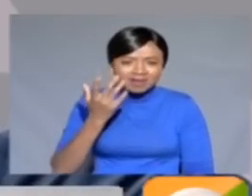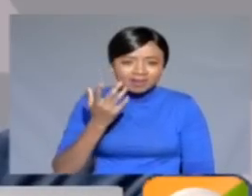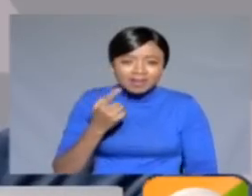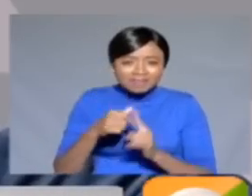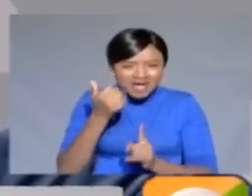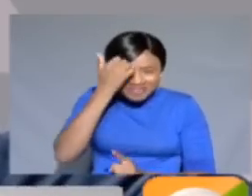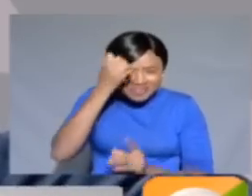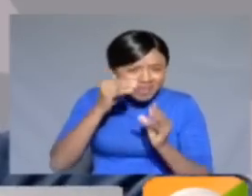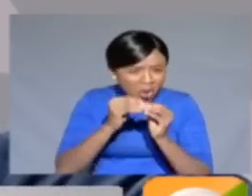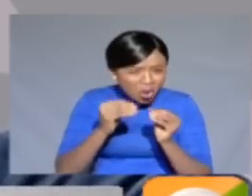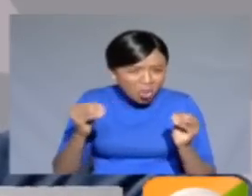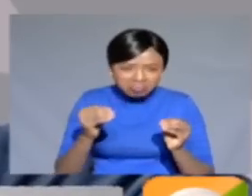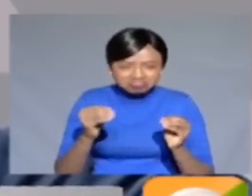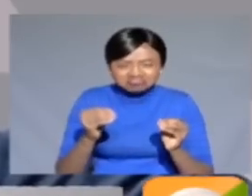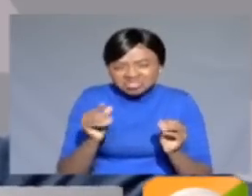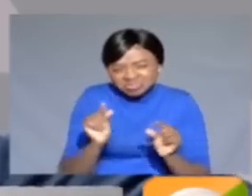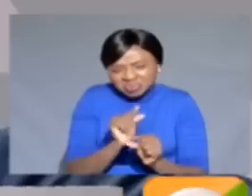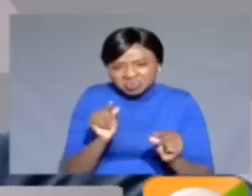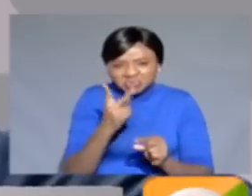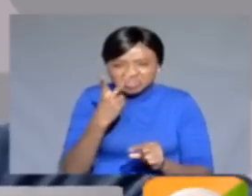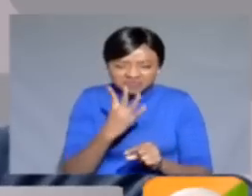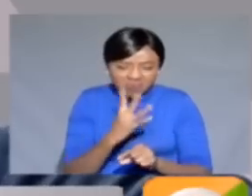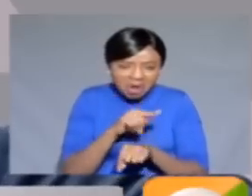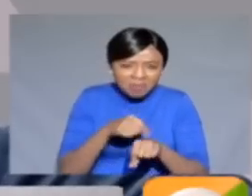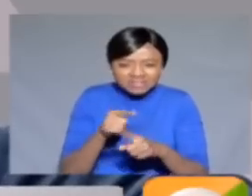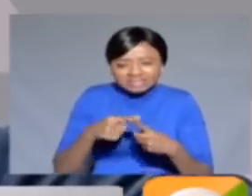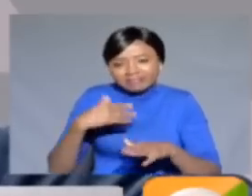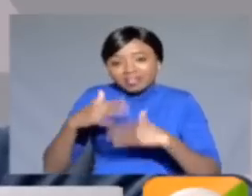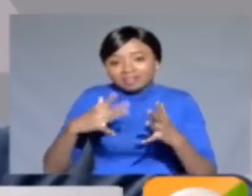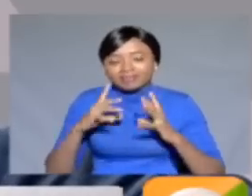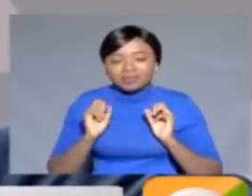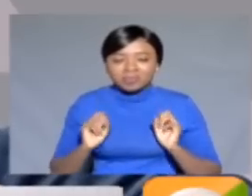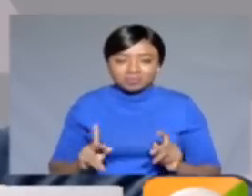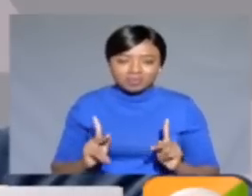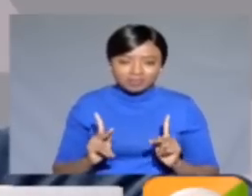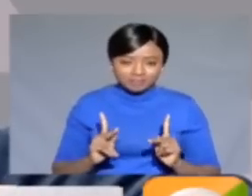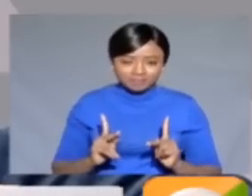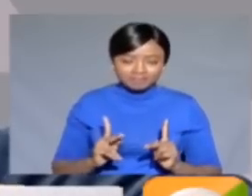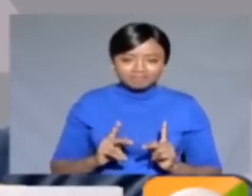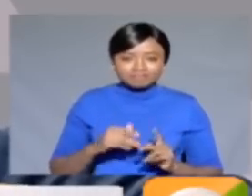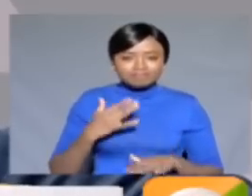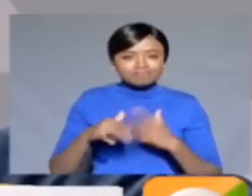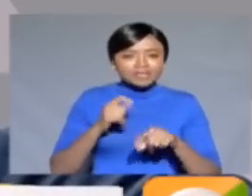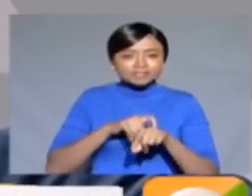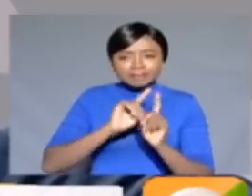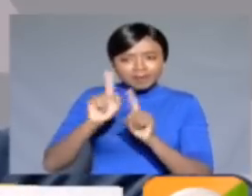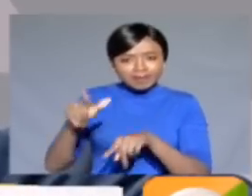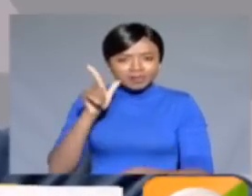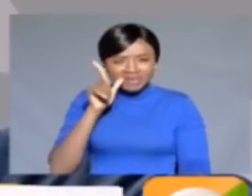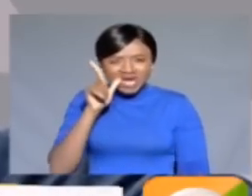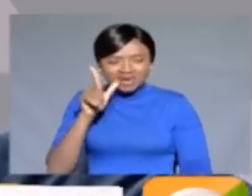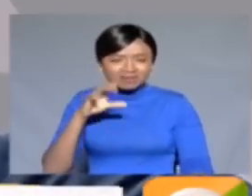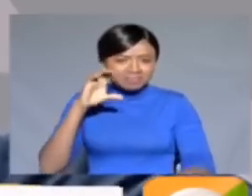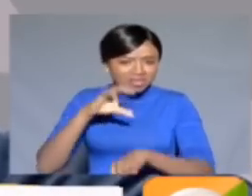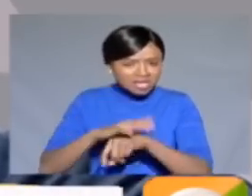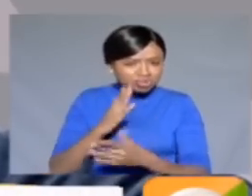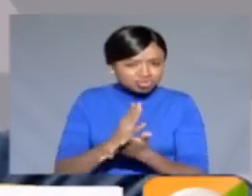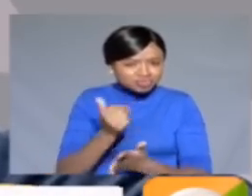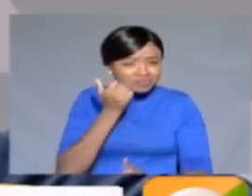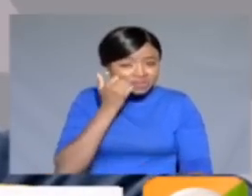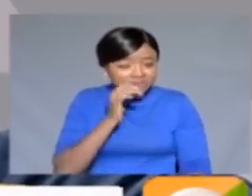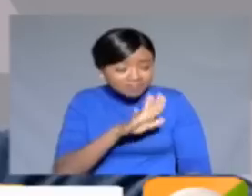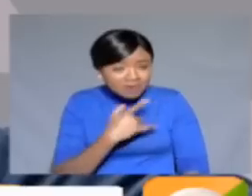last very long. So it'll last like 24 hours, and then I'd be okay. When I was finally diagnosed in London, he said, "You probably had this thing for